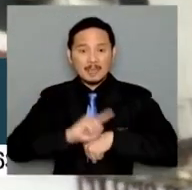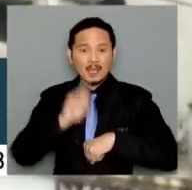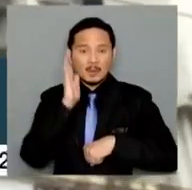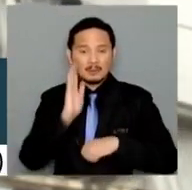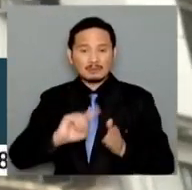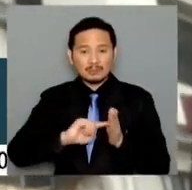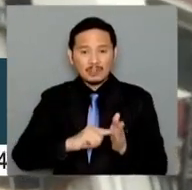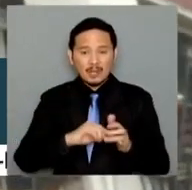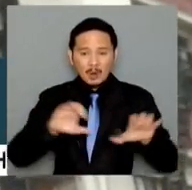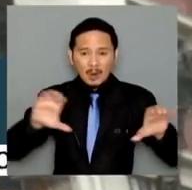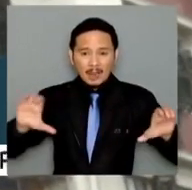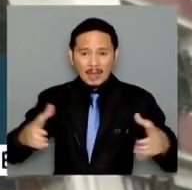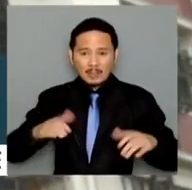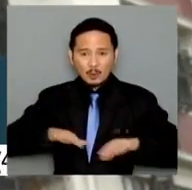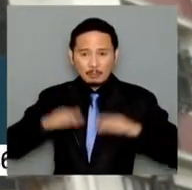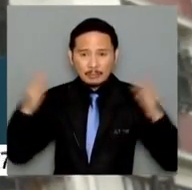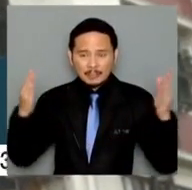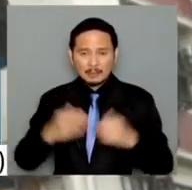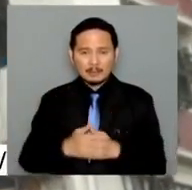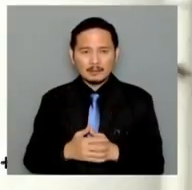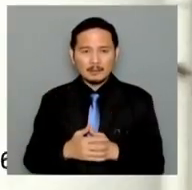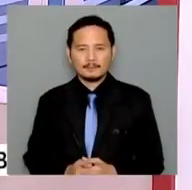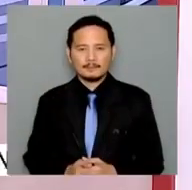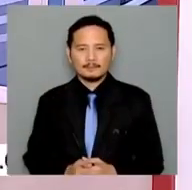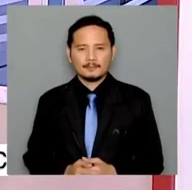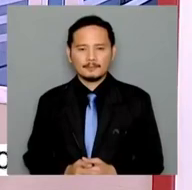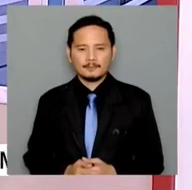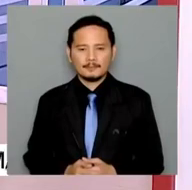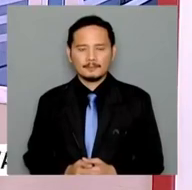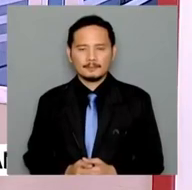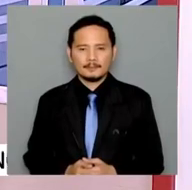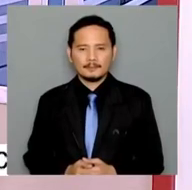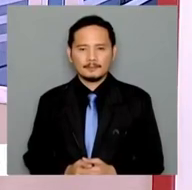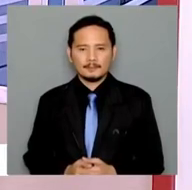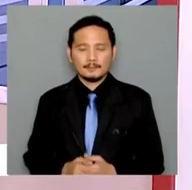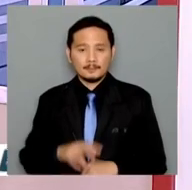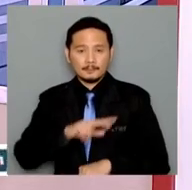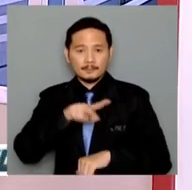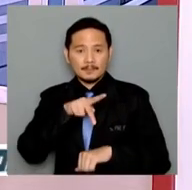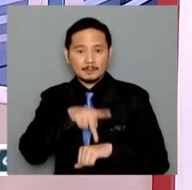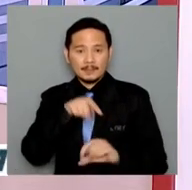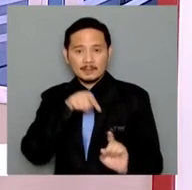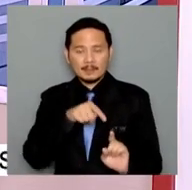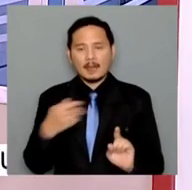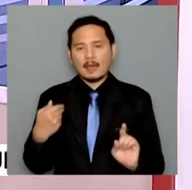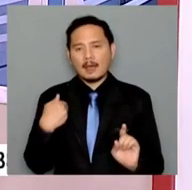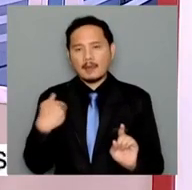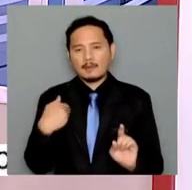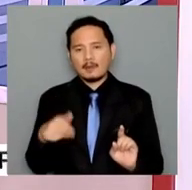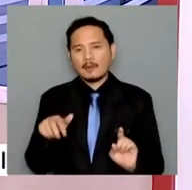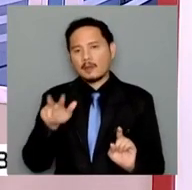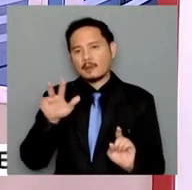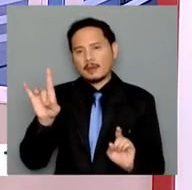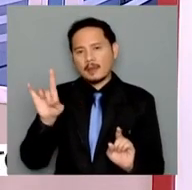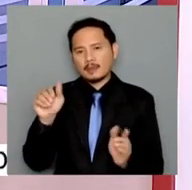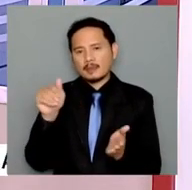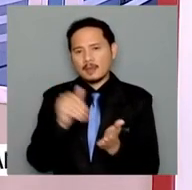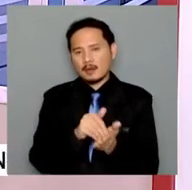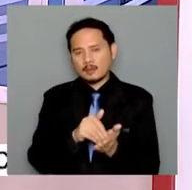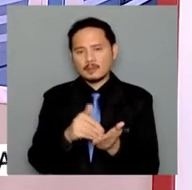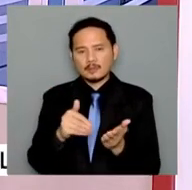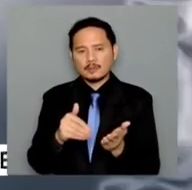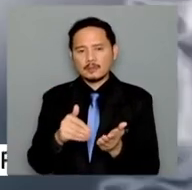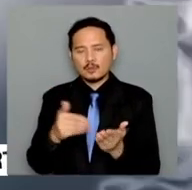drawing outrage from students and parents. The Philippines logged over 28,000 COVID infections during the second week of